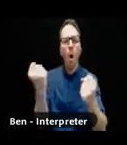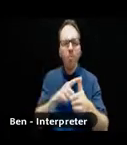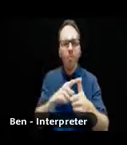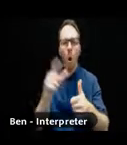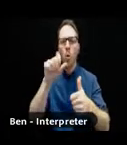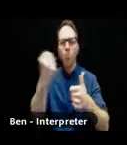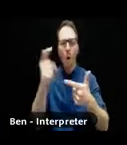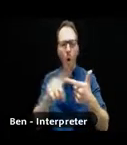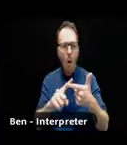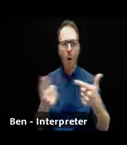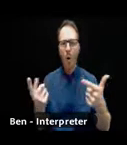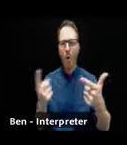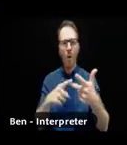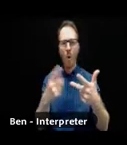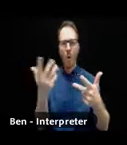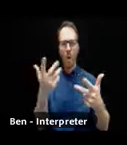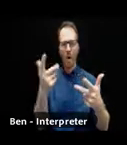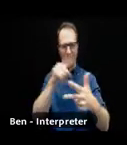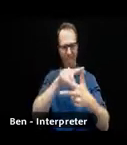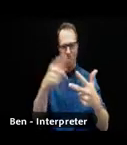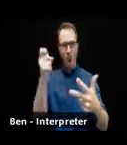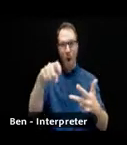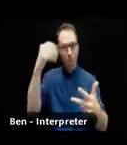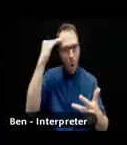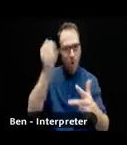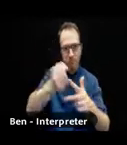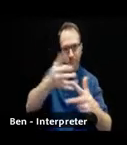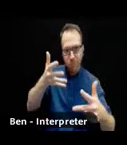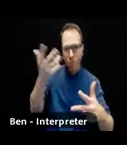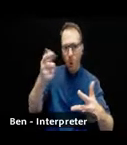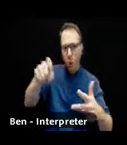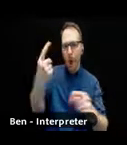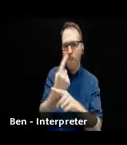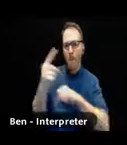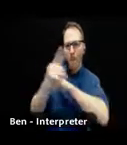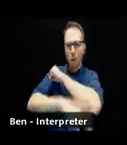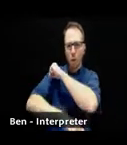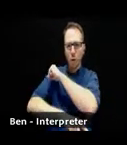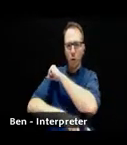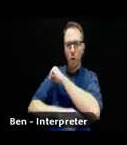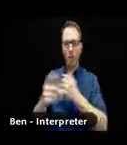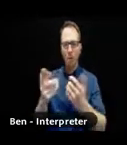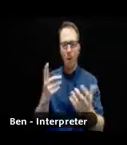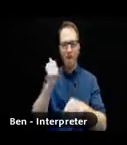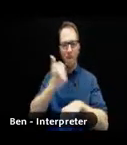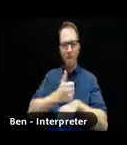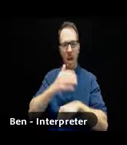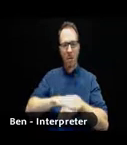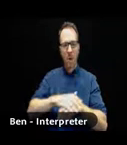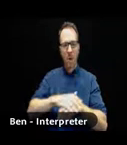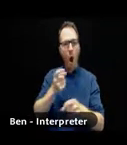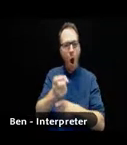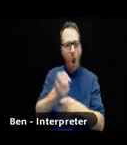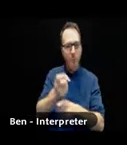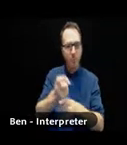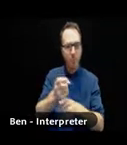it? What are the things I need to know about that person? And what should be the appropriate punishment based on the harm that's been